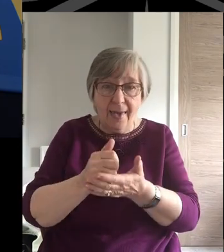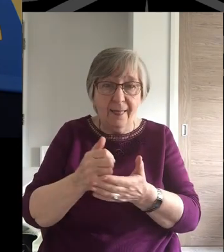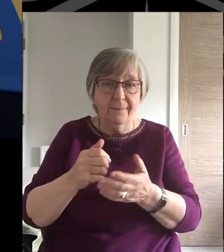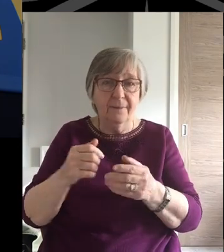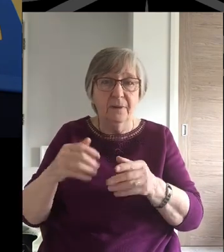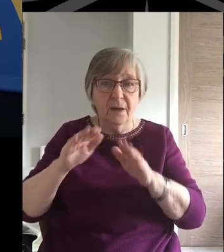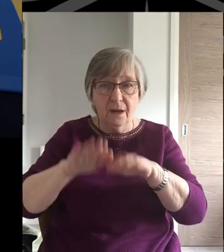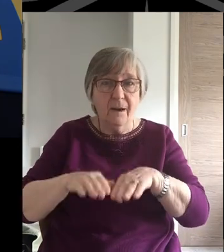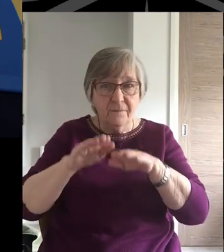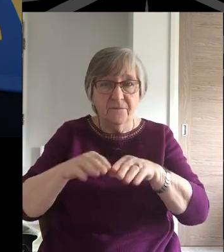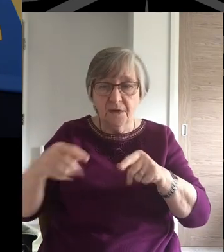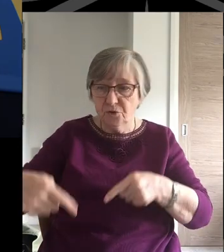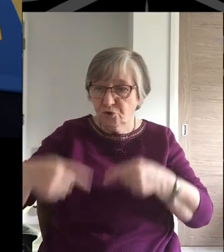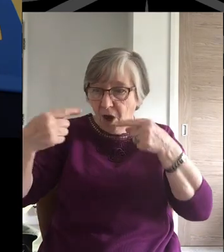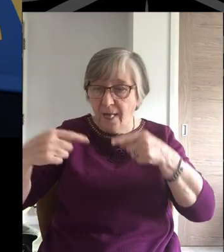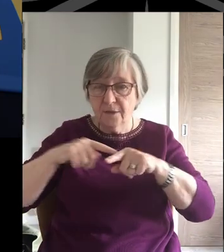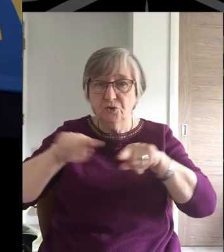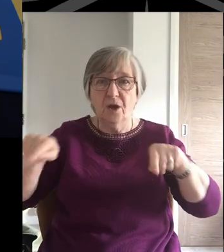comfort us, challenge us